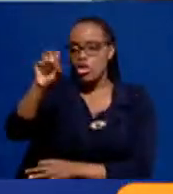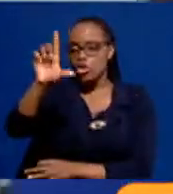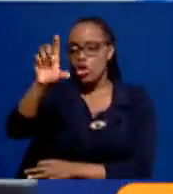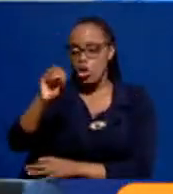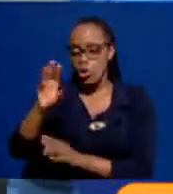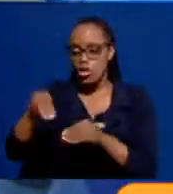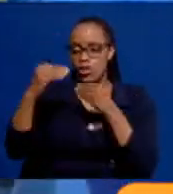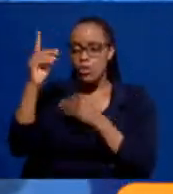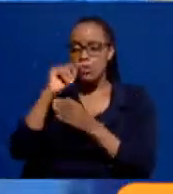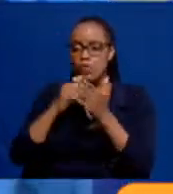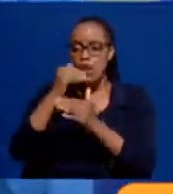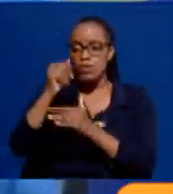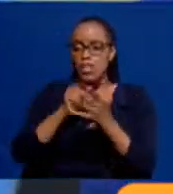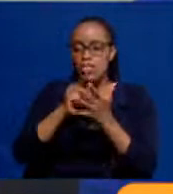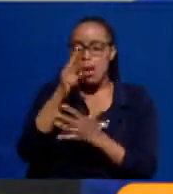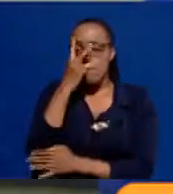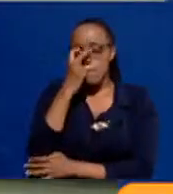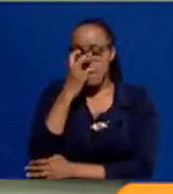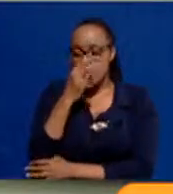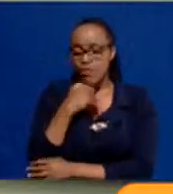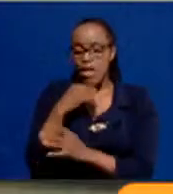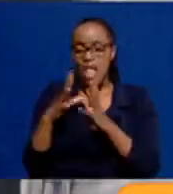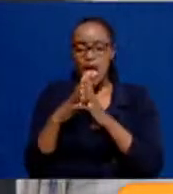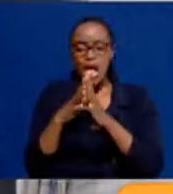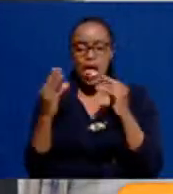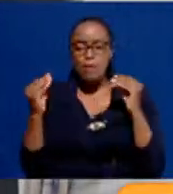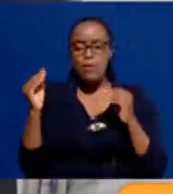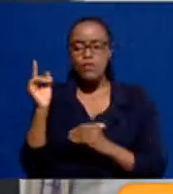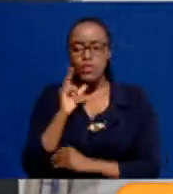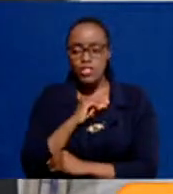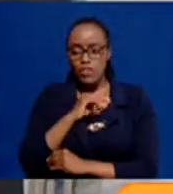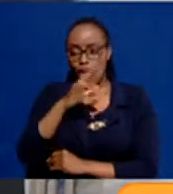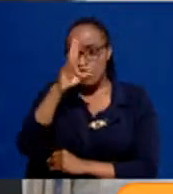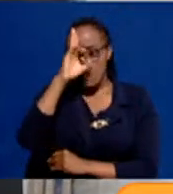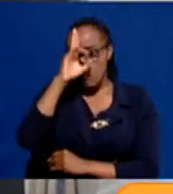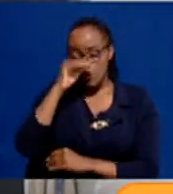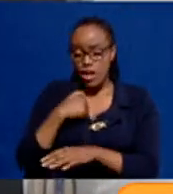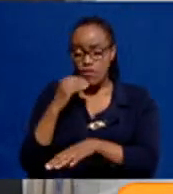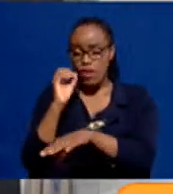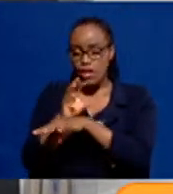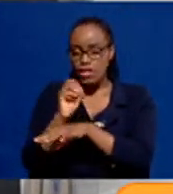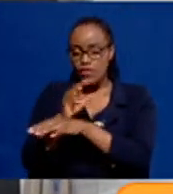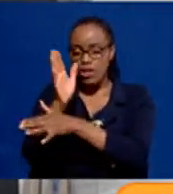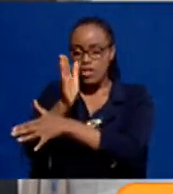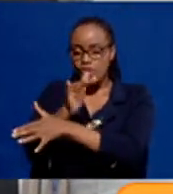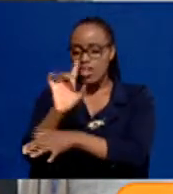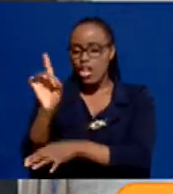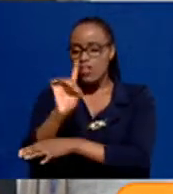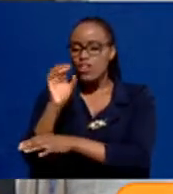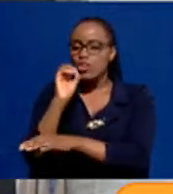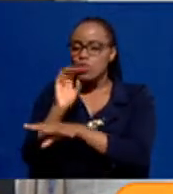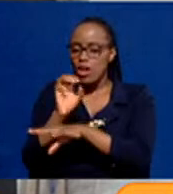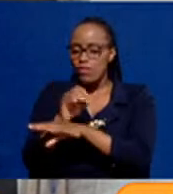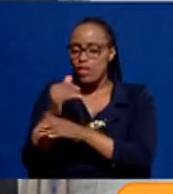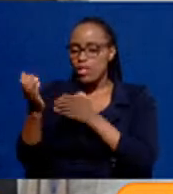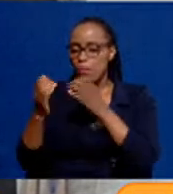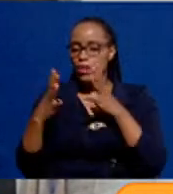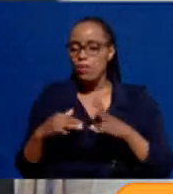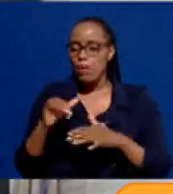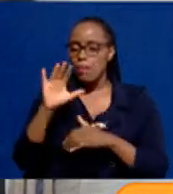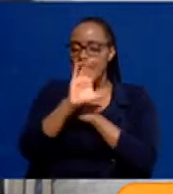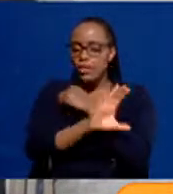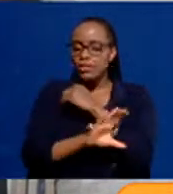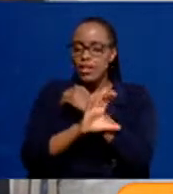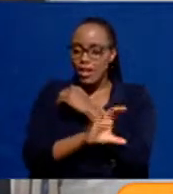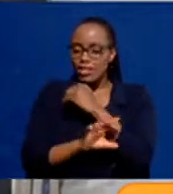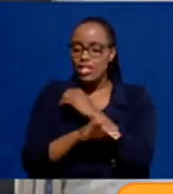the payment, suspects were nowhere to be seen. Police have advised embassies in Nairobi to advise businessmen in their countries to